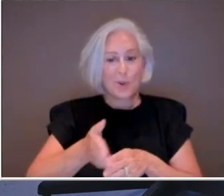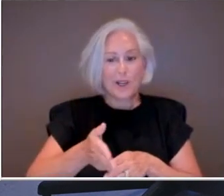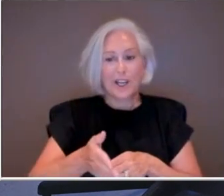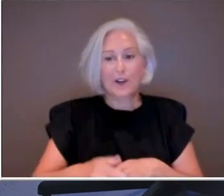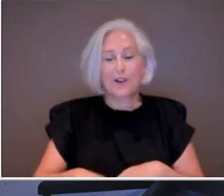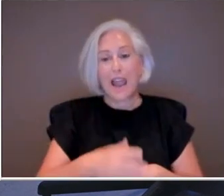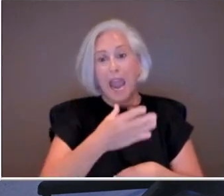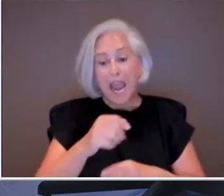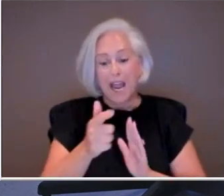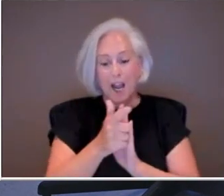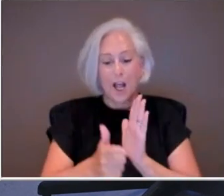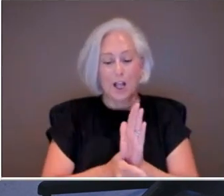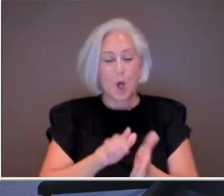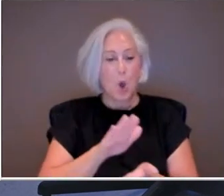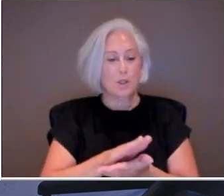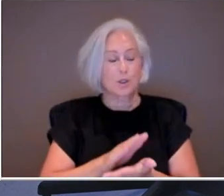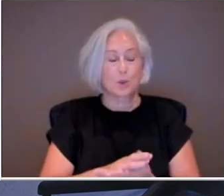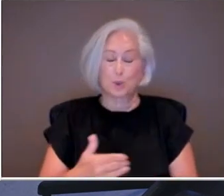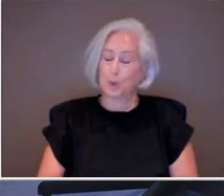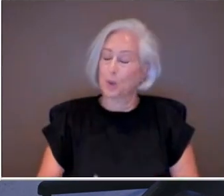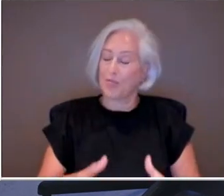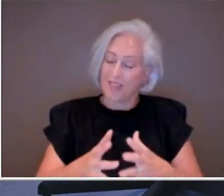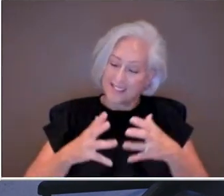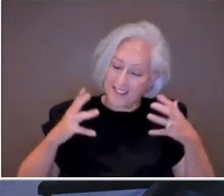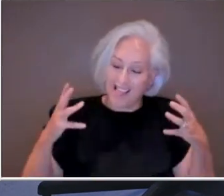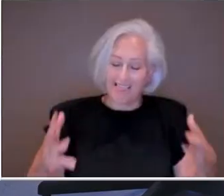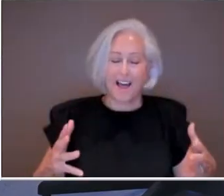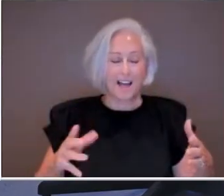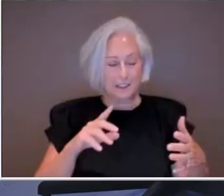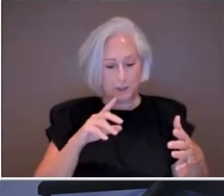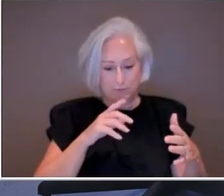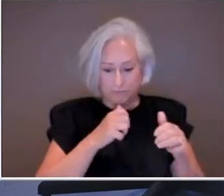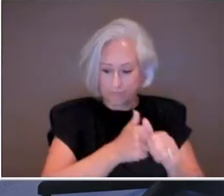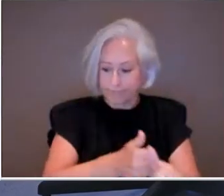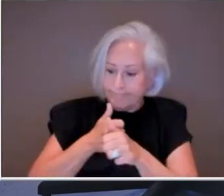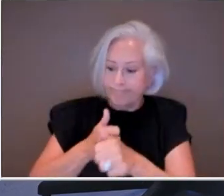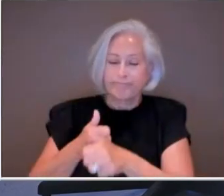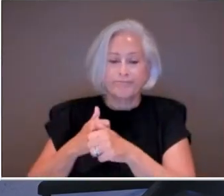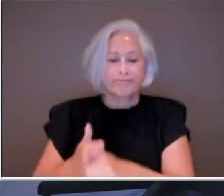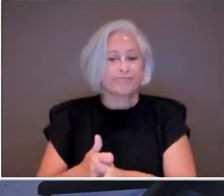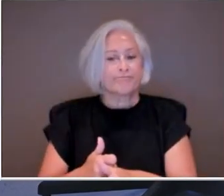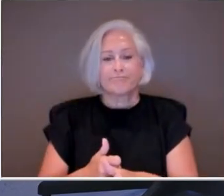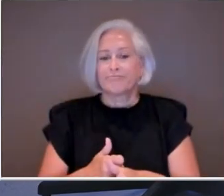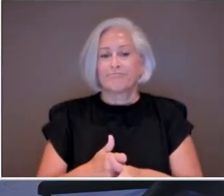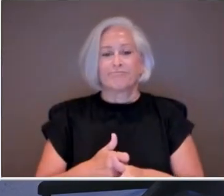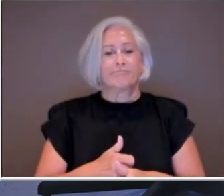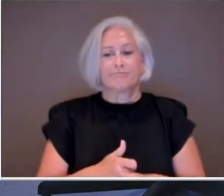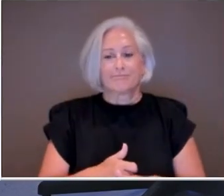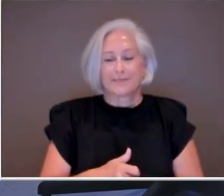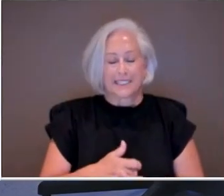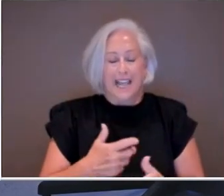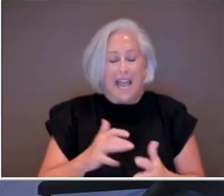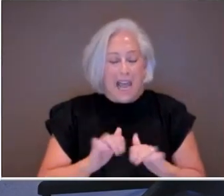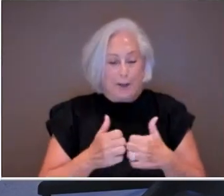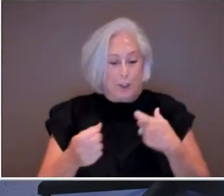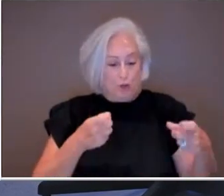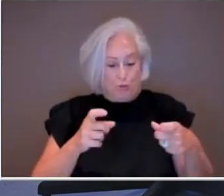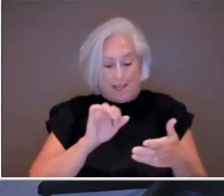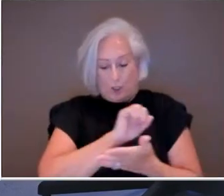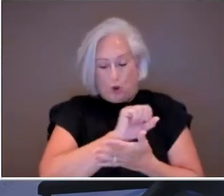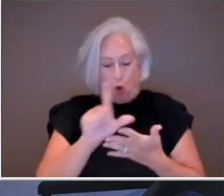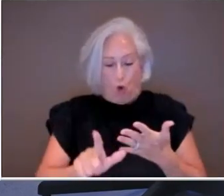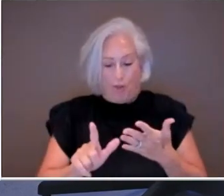It's a lot. It's a lot to keep track of, even in saying what Jennifer has done and was doing. How did you juggle all that emotionally?